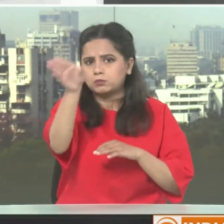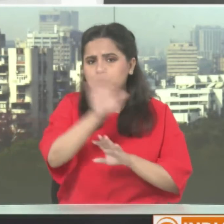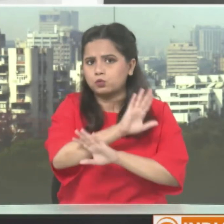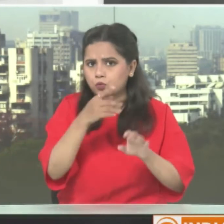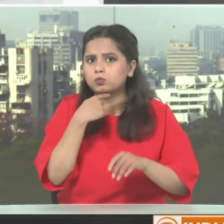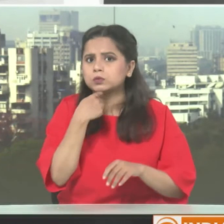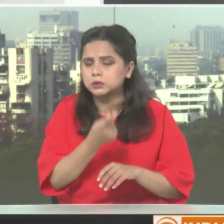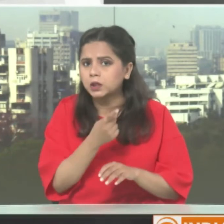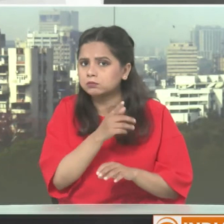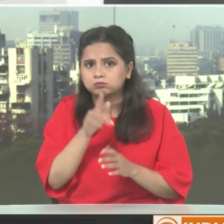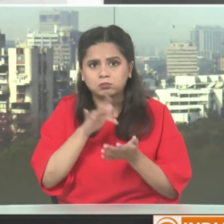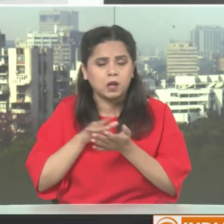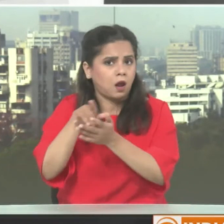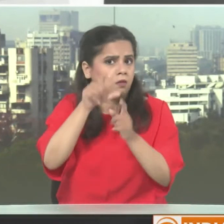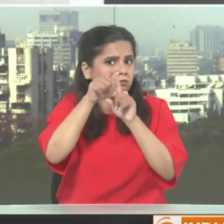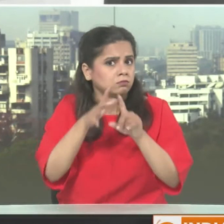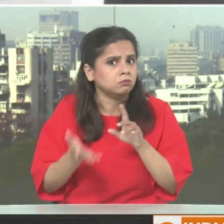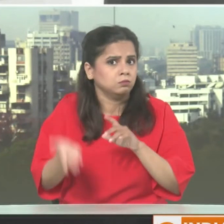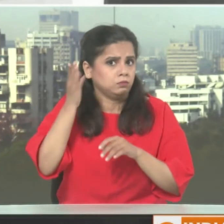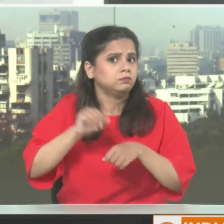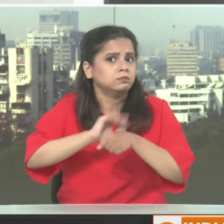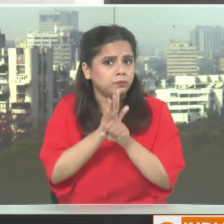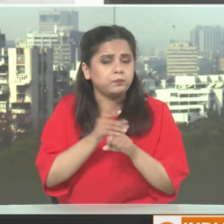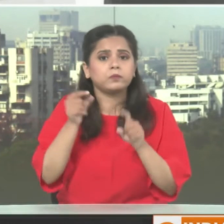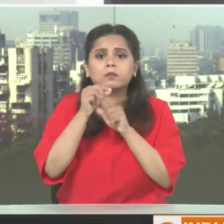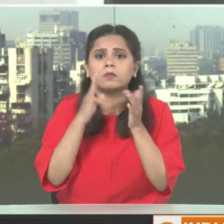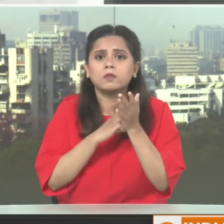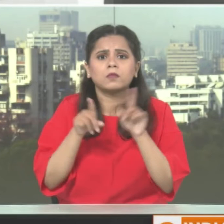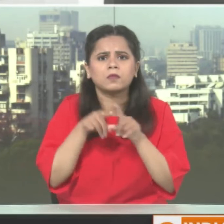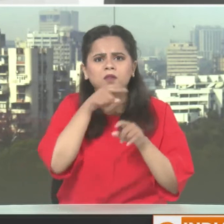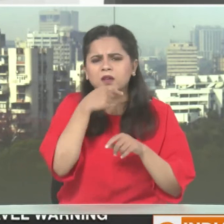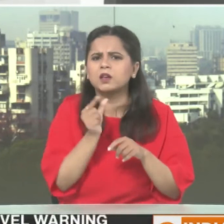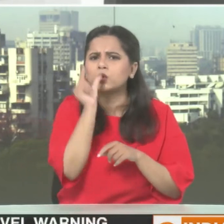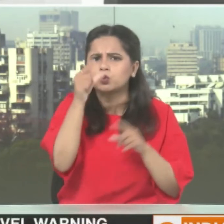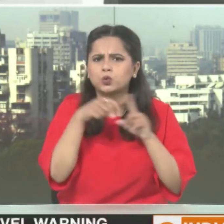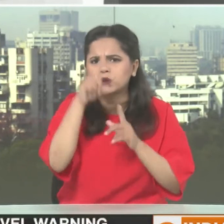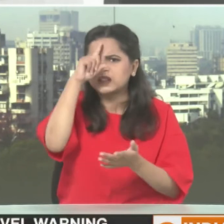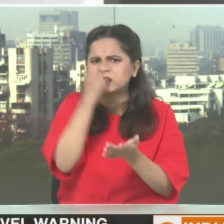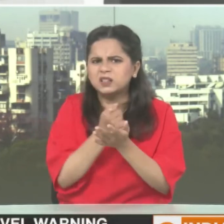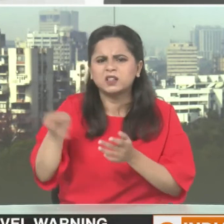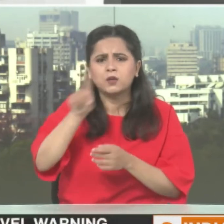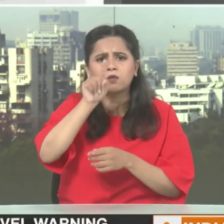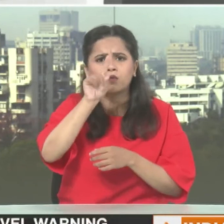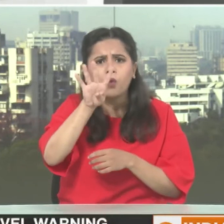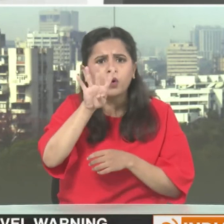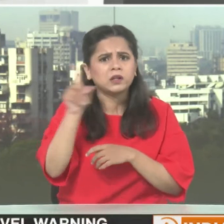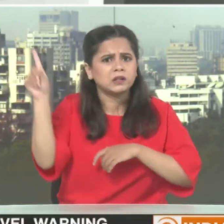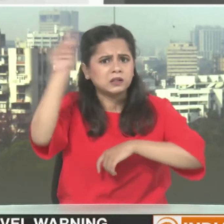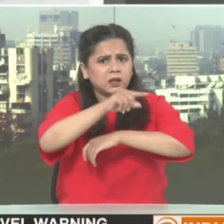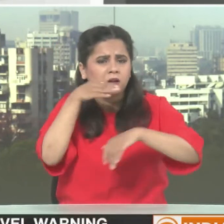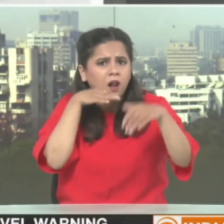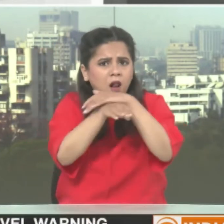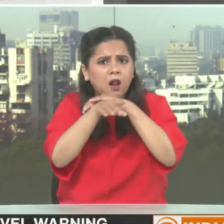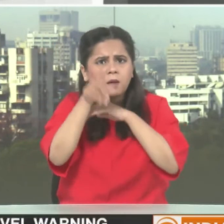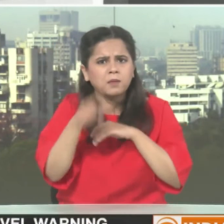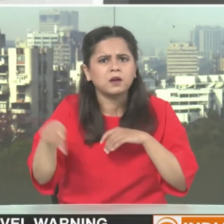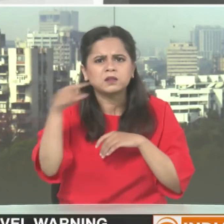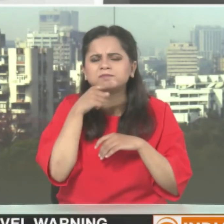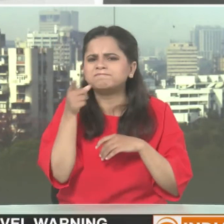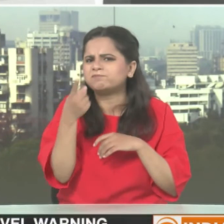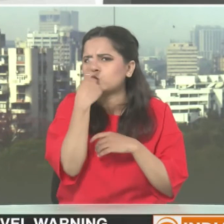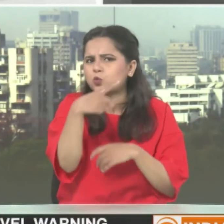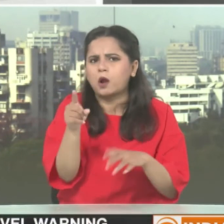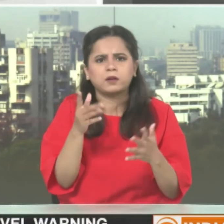Catalonia. Meanwhile, the Spain Prime Minister hit back on UK's decision to impose 14-day quarantine and termed it as